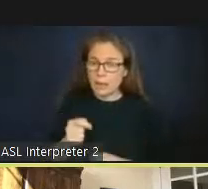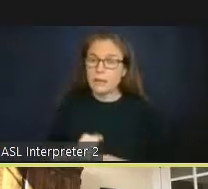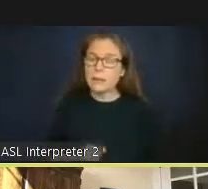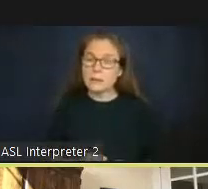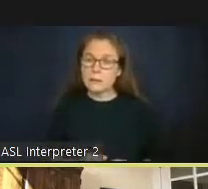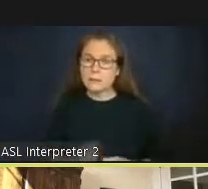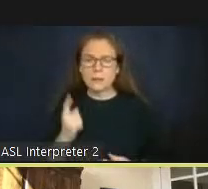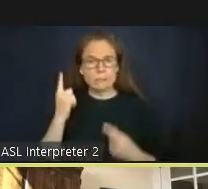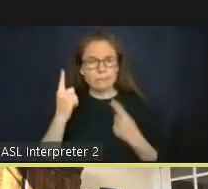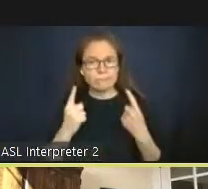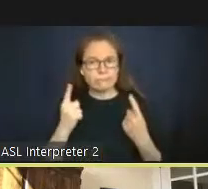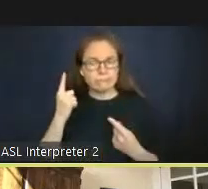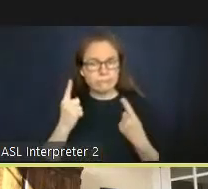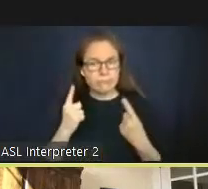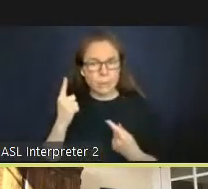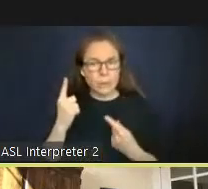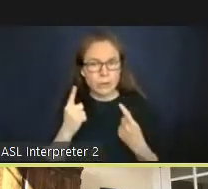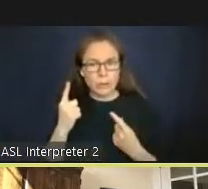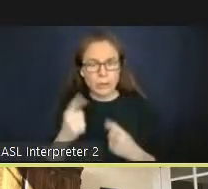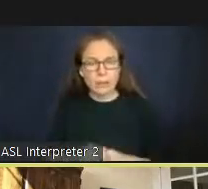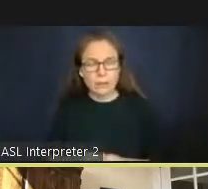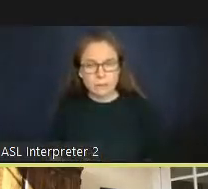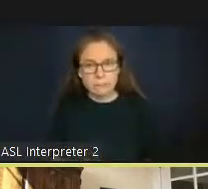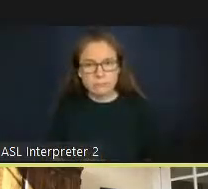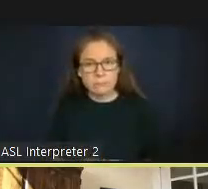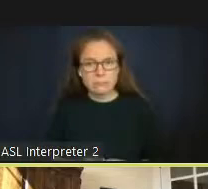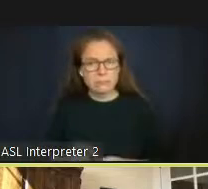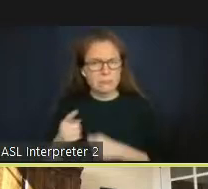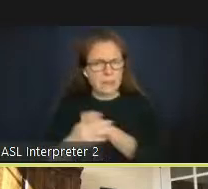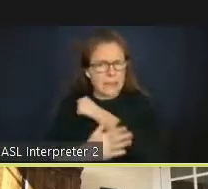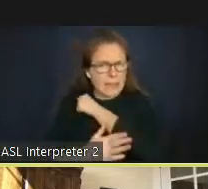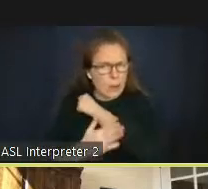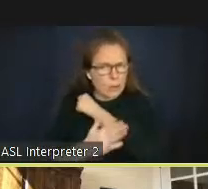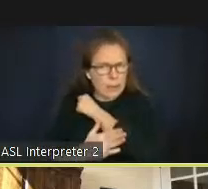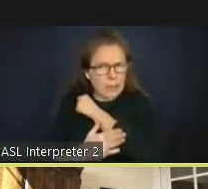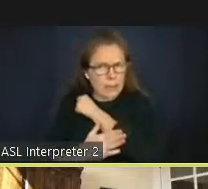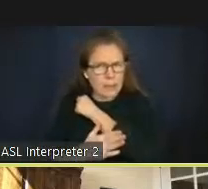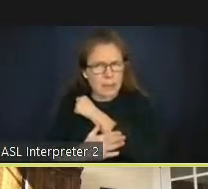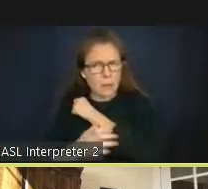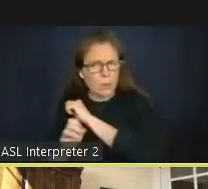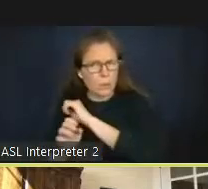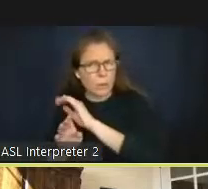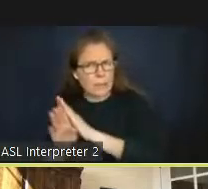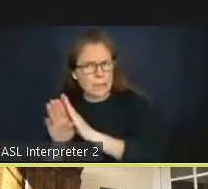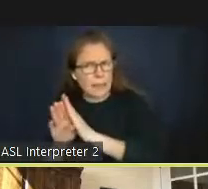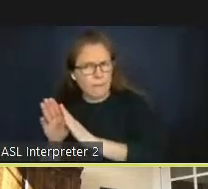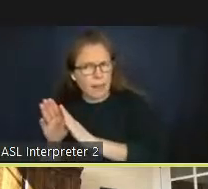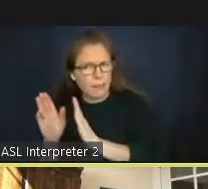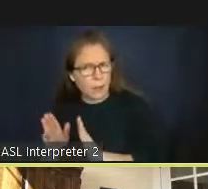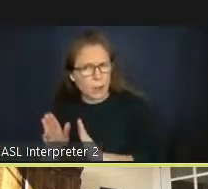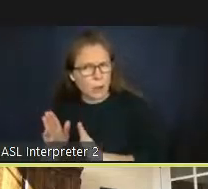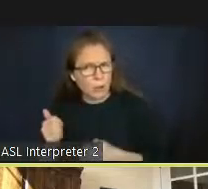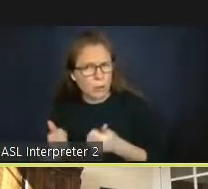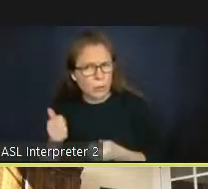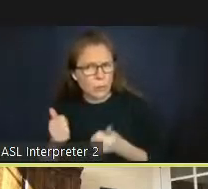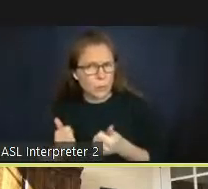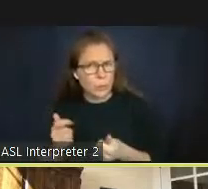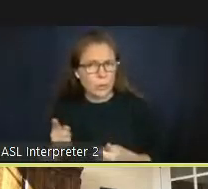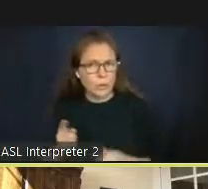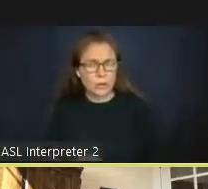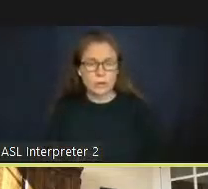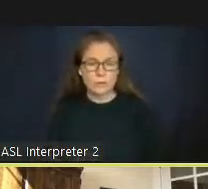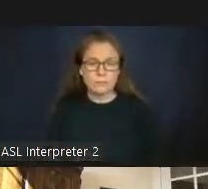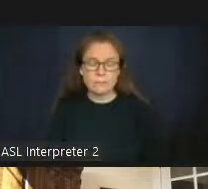if, and I don't know that that's the county, or is that a developer that's working on that? Does anyone happen to